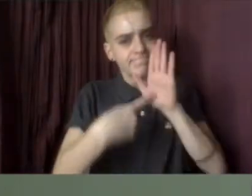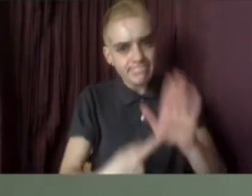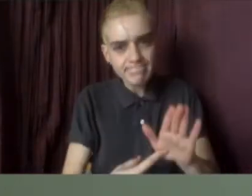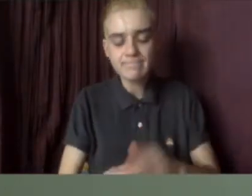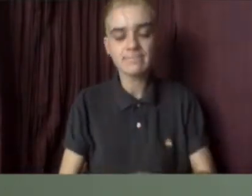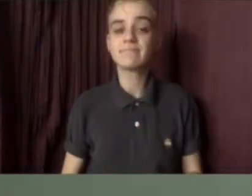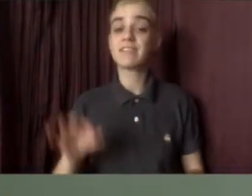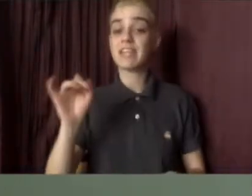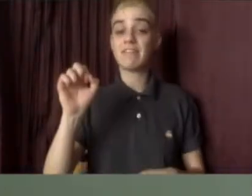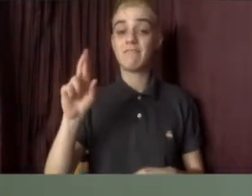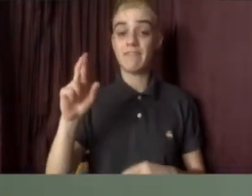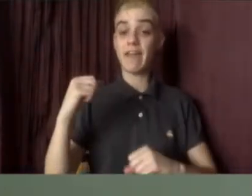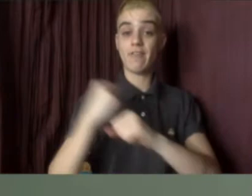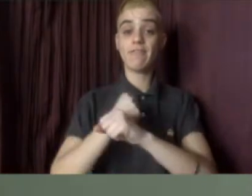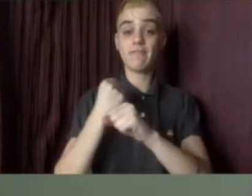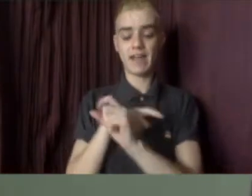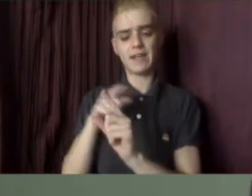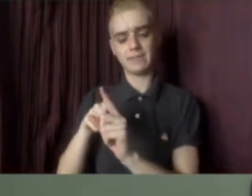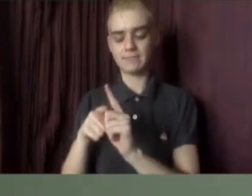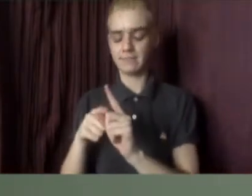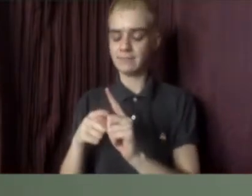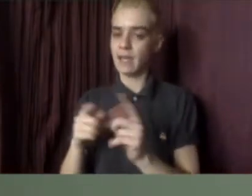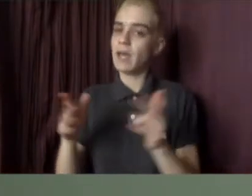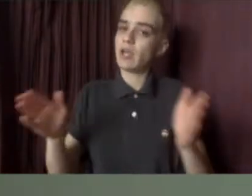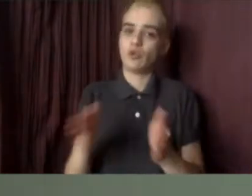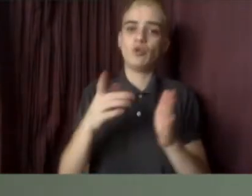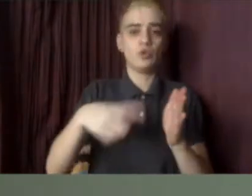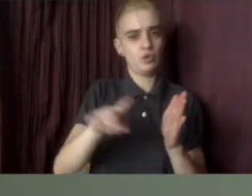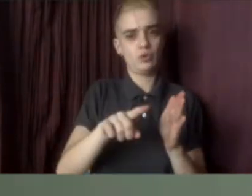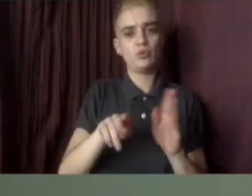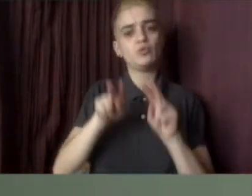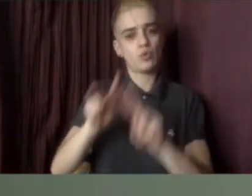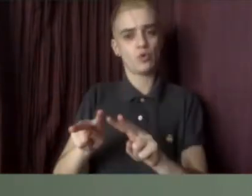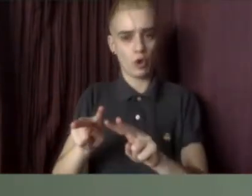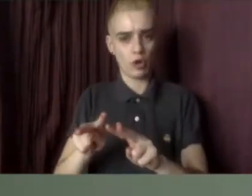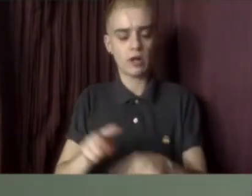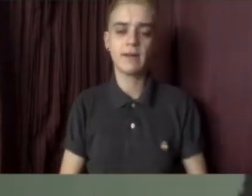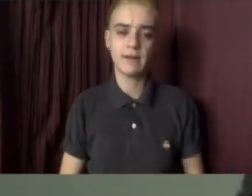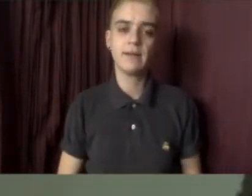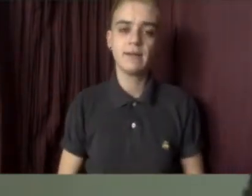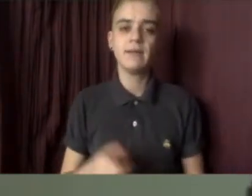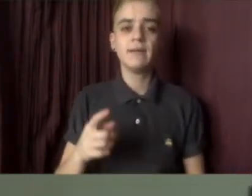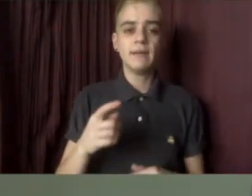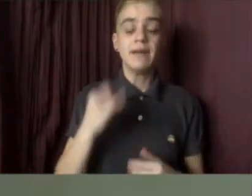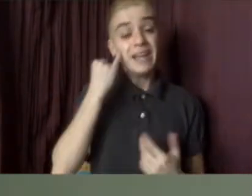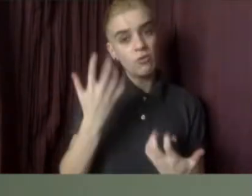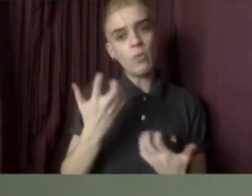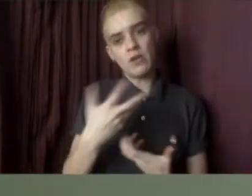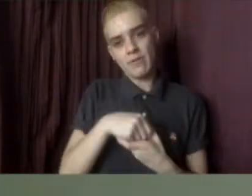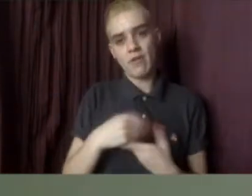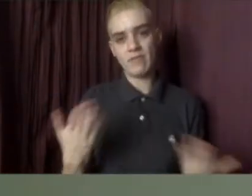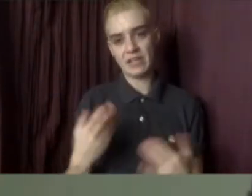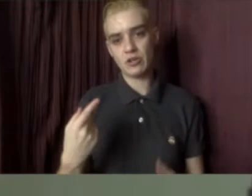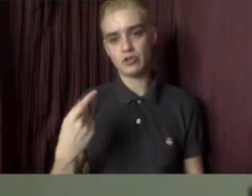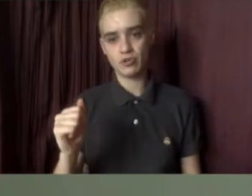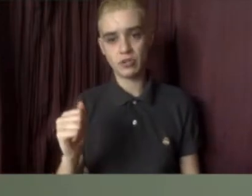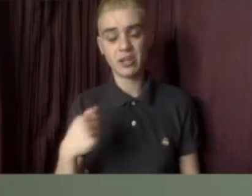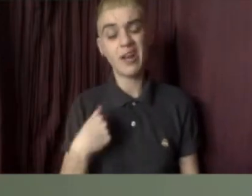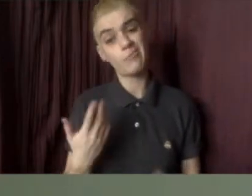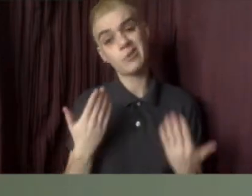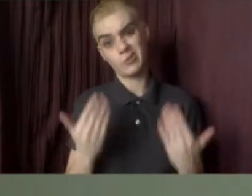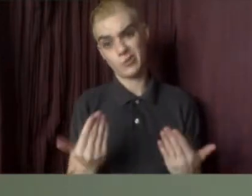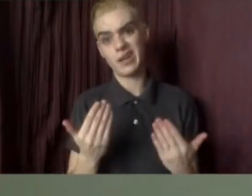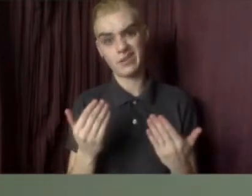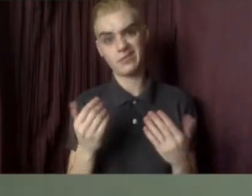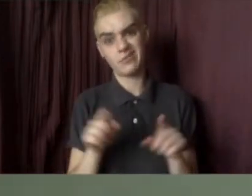like train, or however it is that you can get here in 2022. We need your help. It's going to be